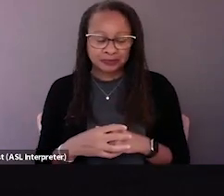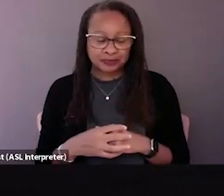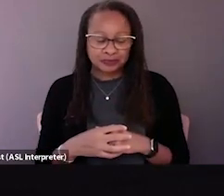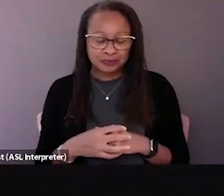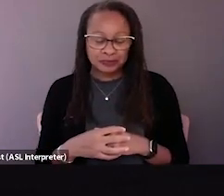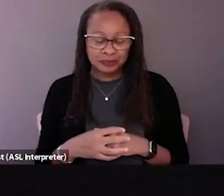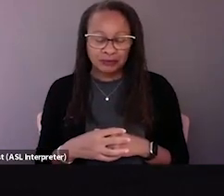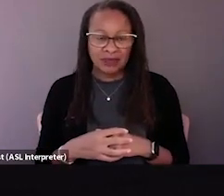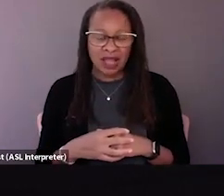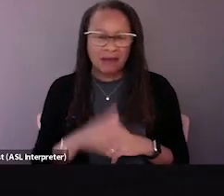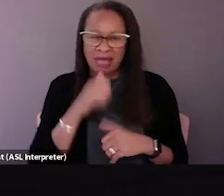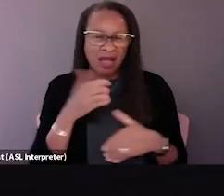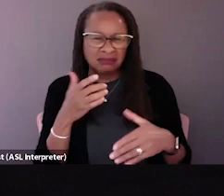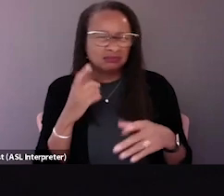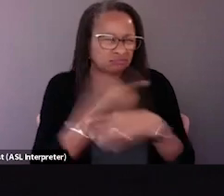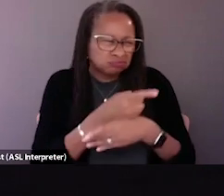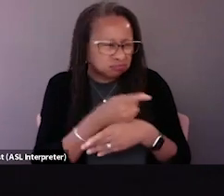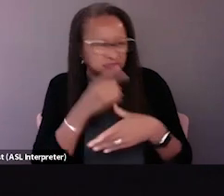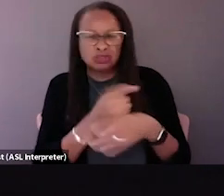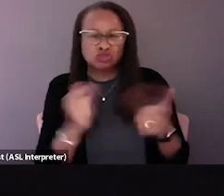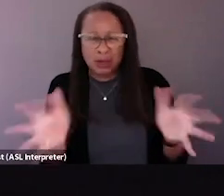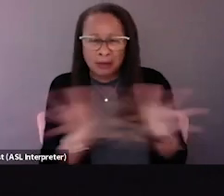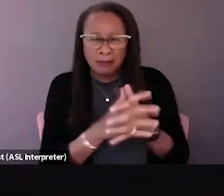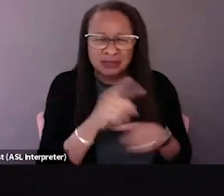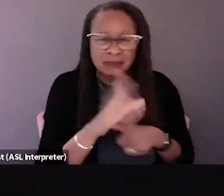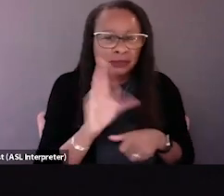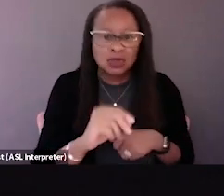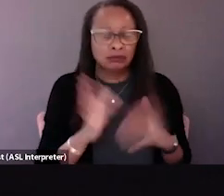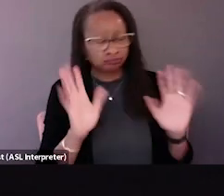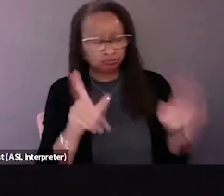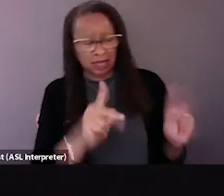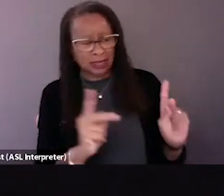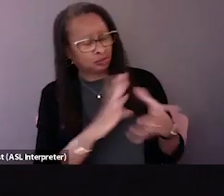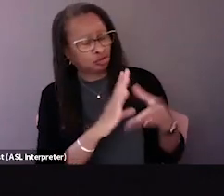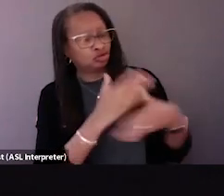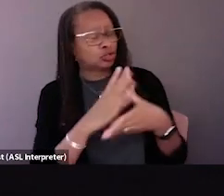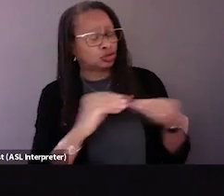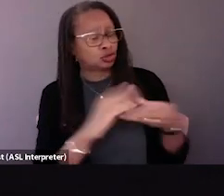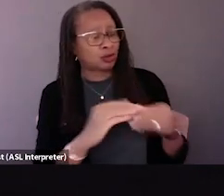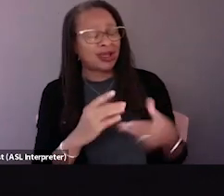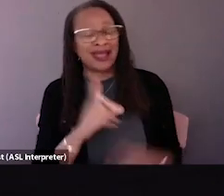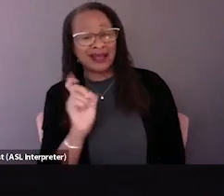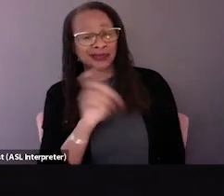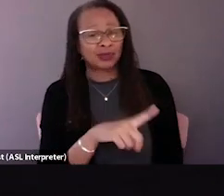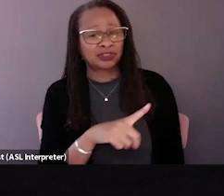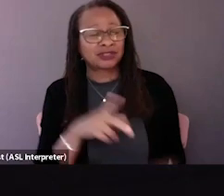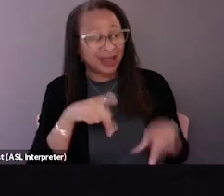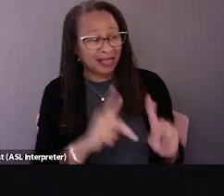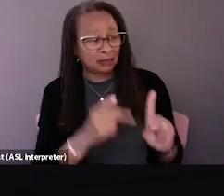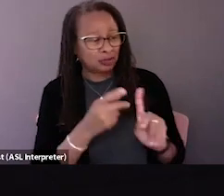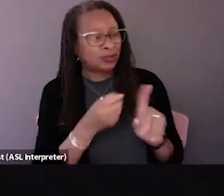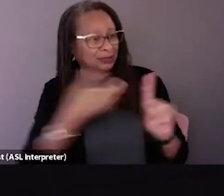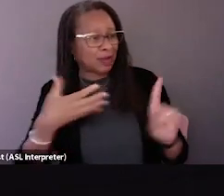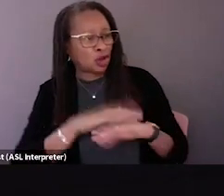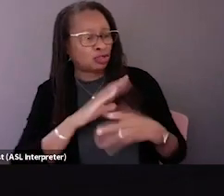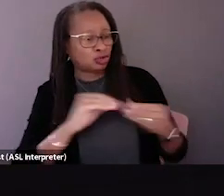not antagonistic. That's not my approach. I'd like to just sort of let people tell their story and ask questions that are going to let them tell their story.